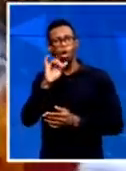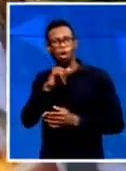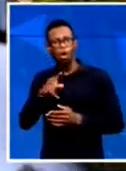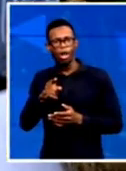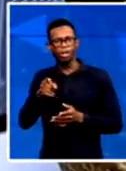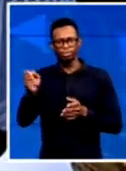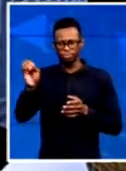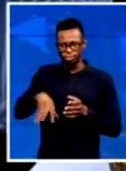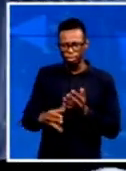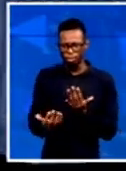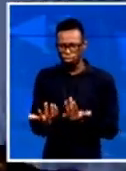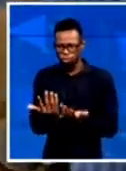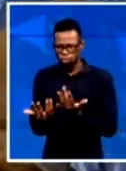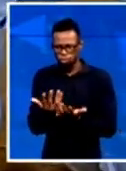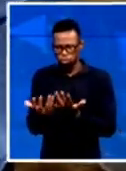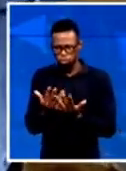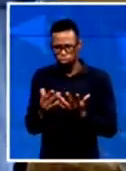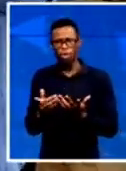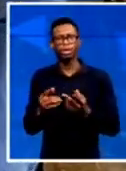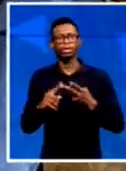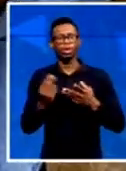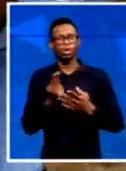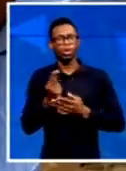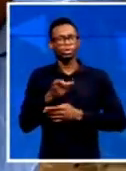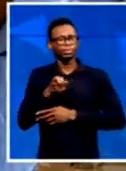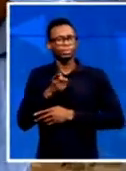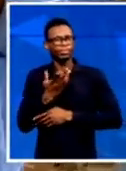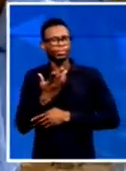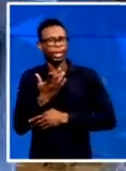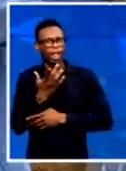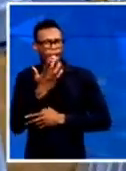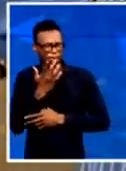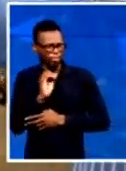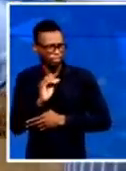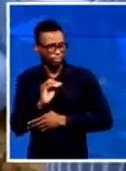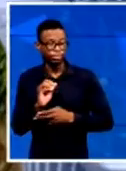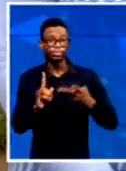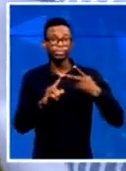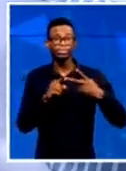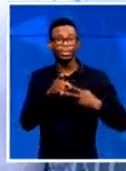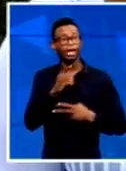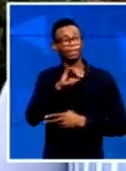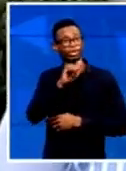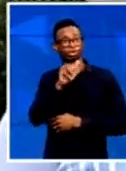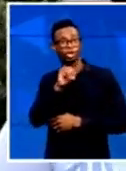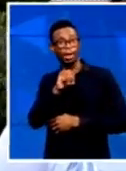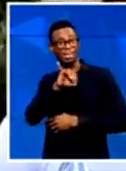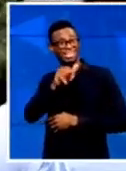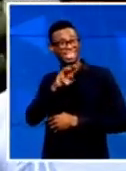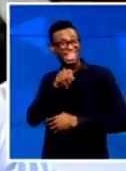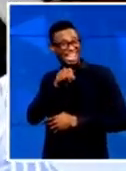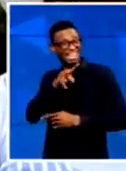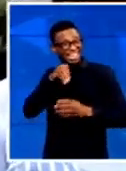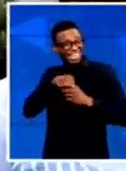homestead, the jam. It's the chili jam that is produced from the chilies that we make here, and it's